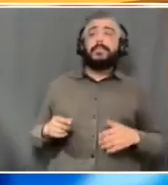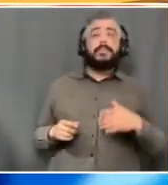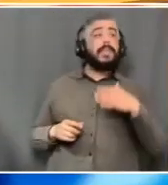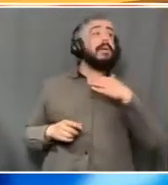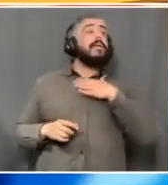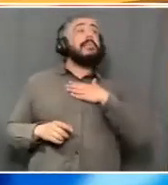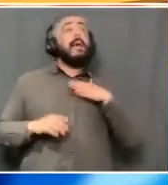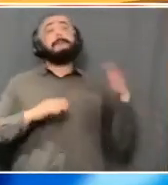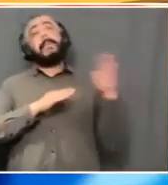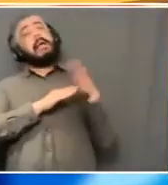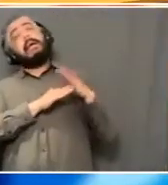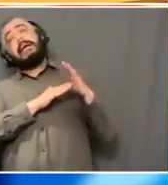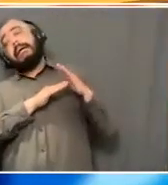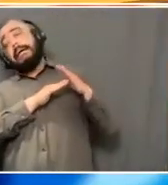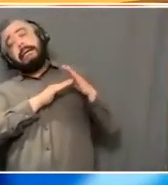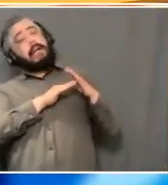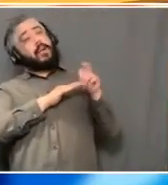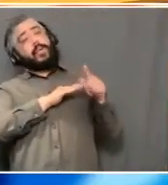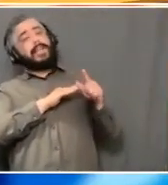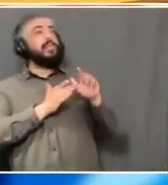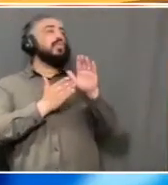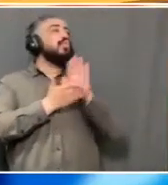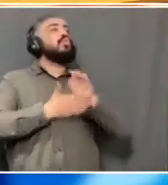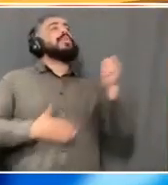main question is school transportation.